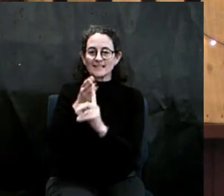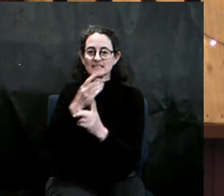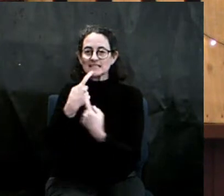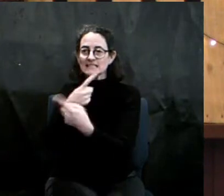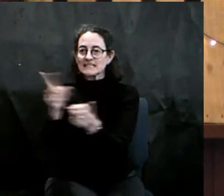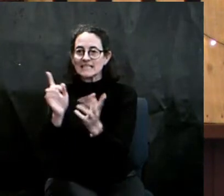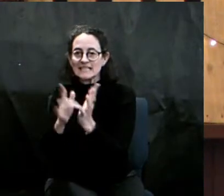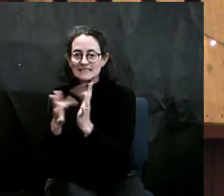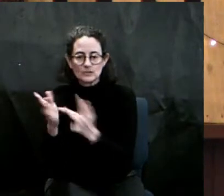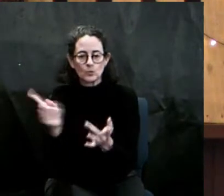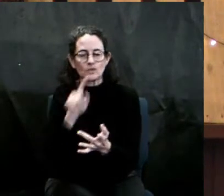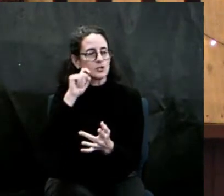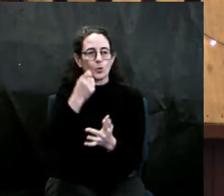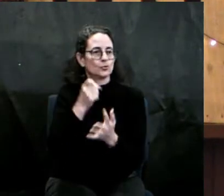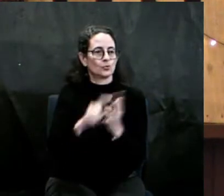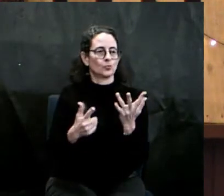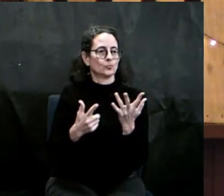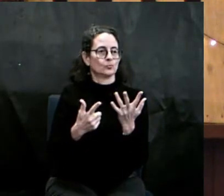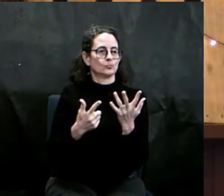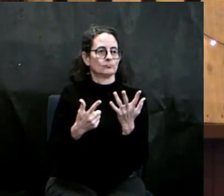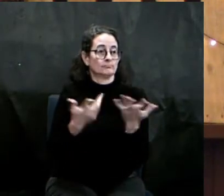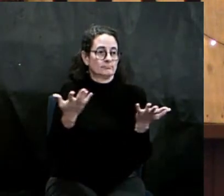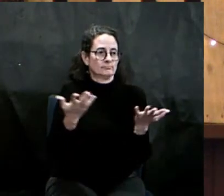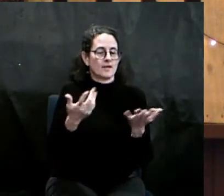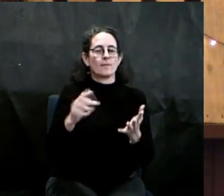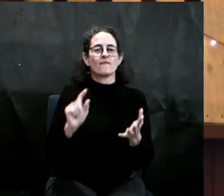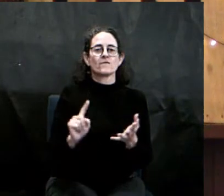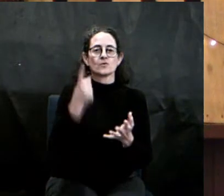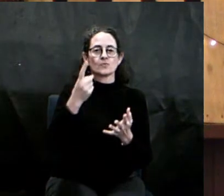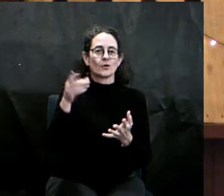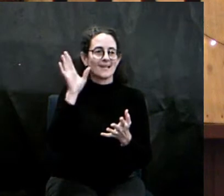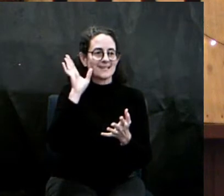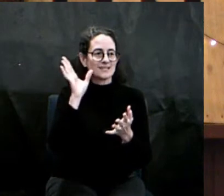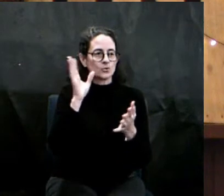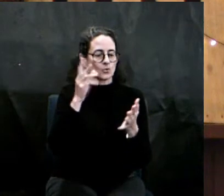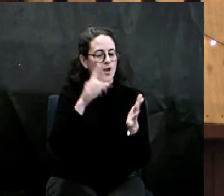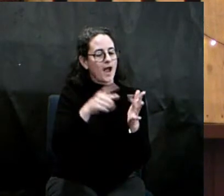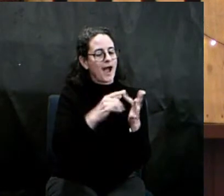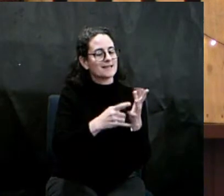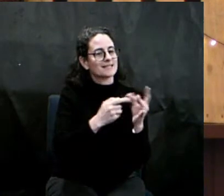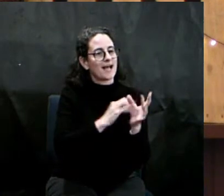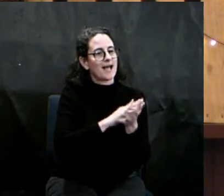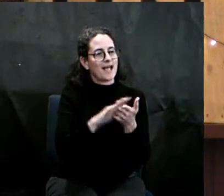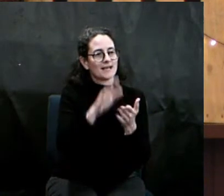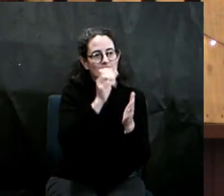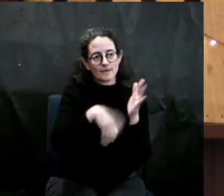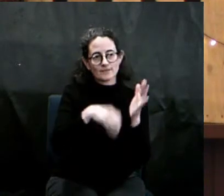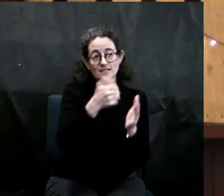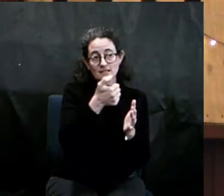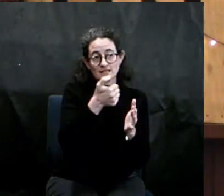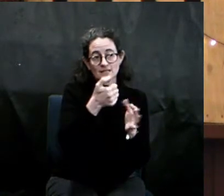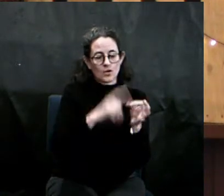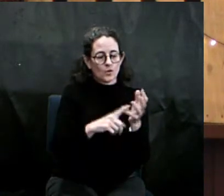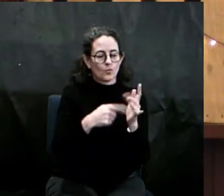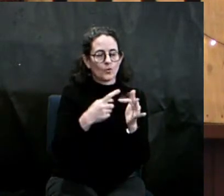see in just a moment. But I want us to hear from Isaiah chapter 6. Isaiah chapter 6 is quoted in Romans in